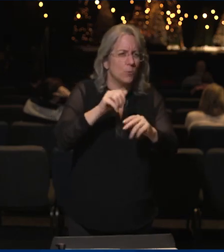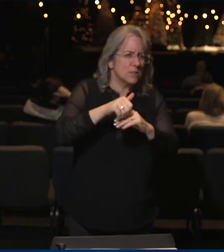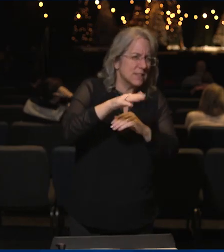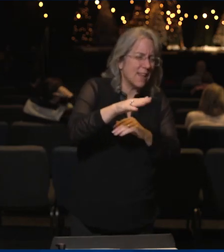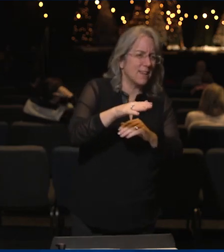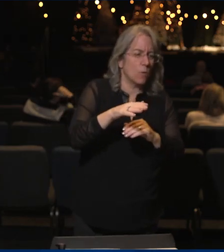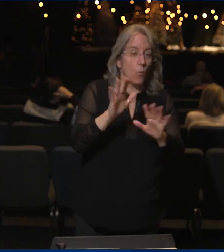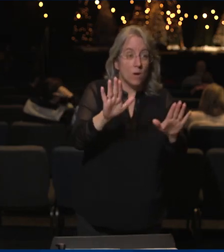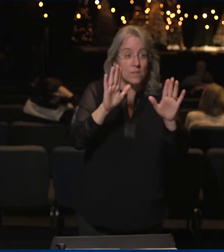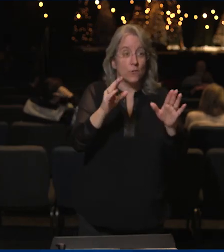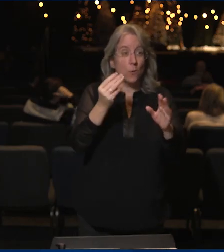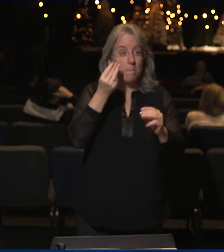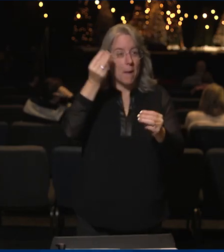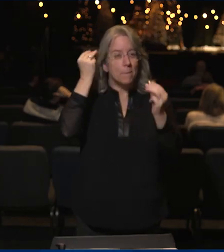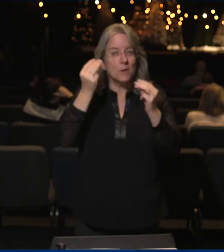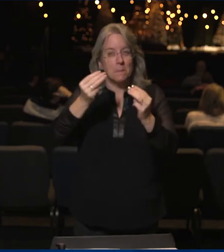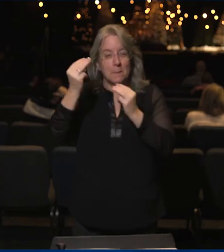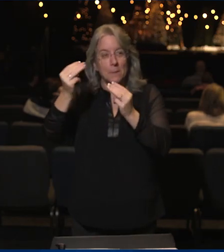in boxes, right?